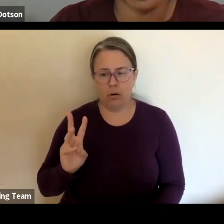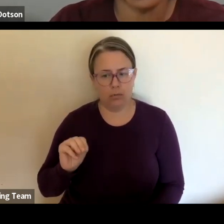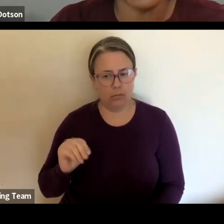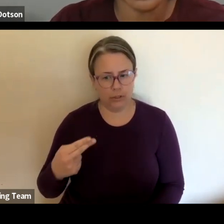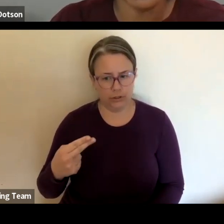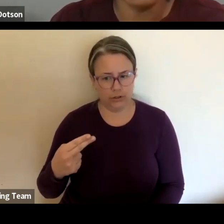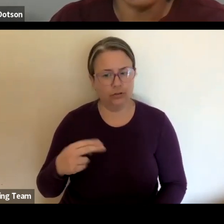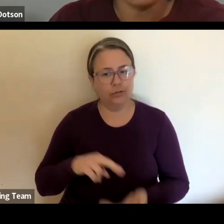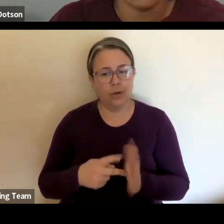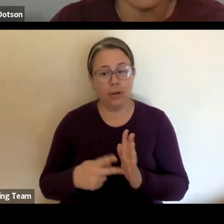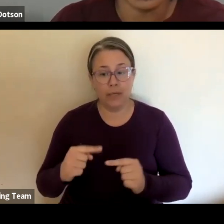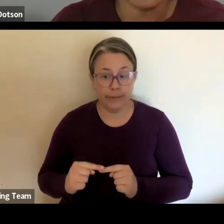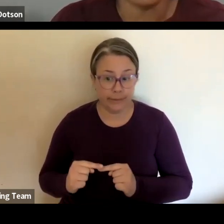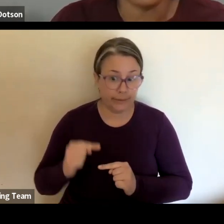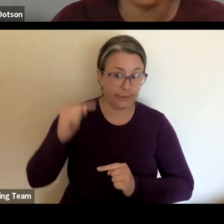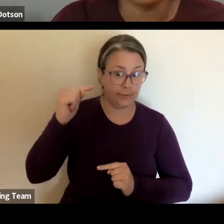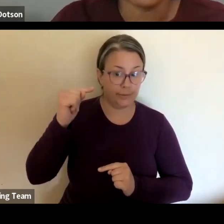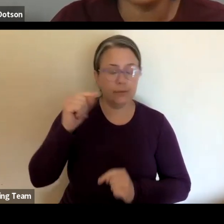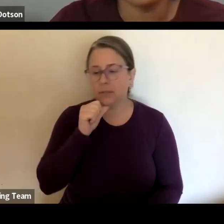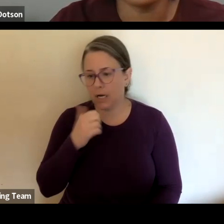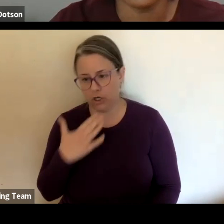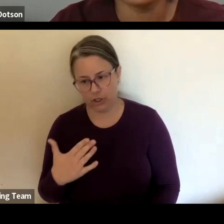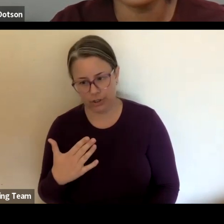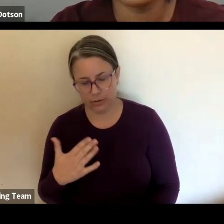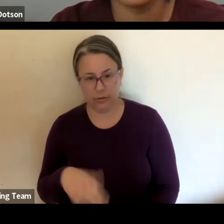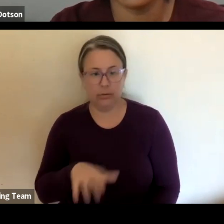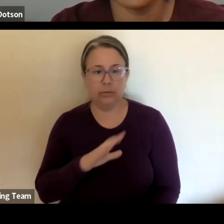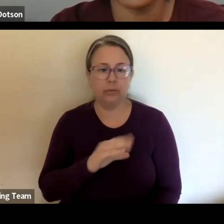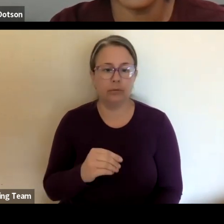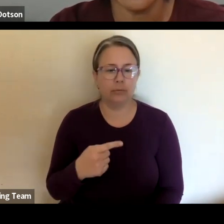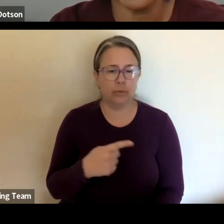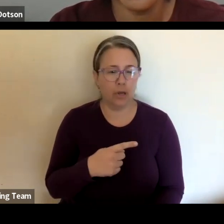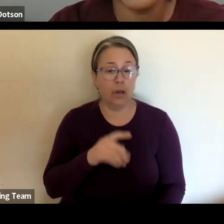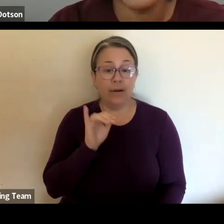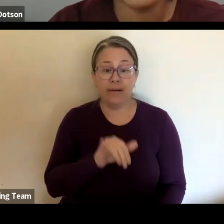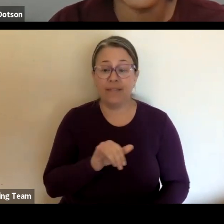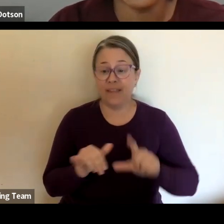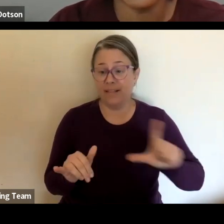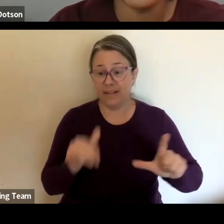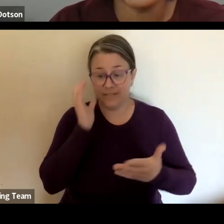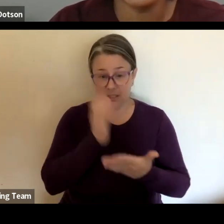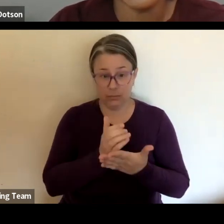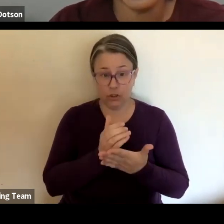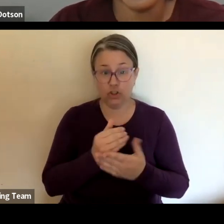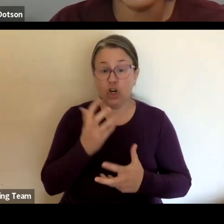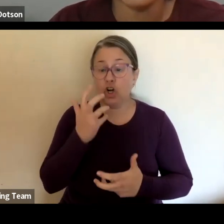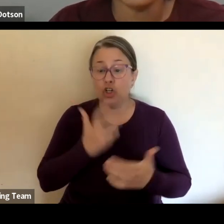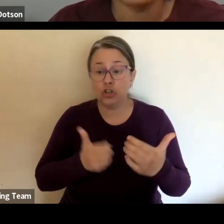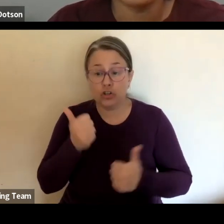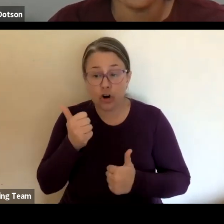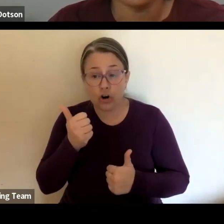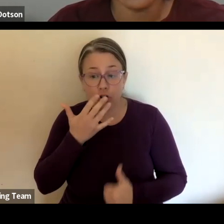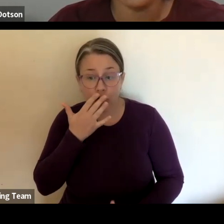the darker the bars on this figure on the left side, the higher the depressed mood scores on a questionnaire.